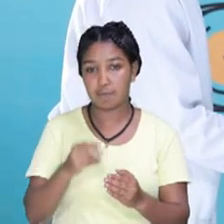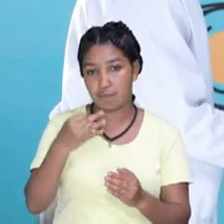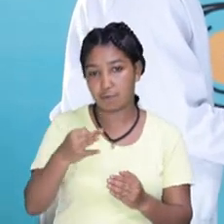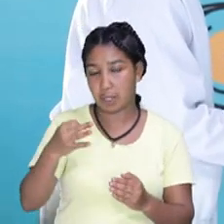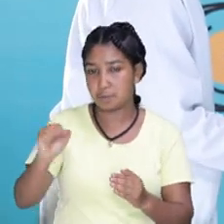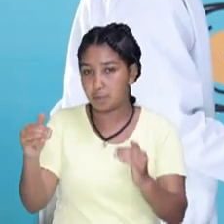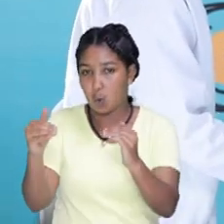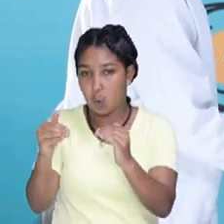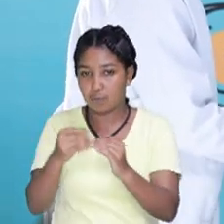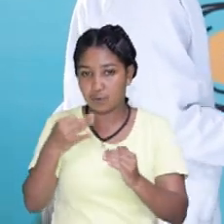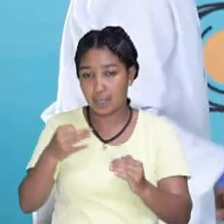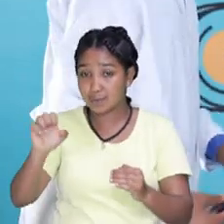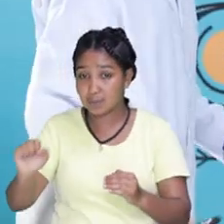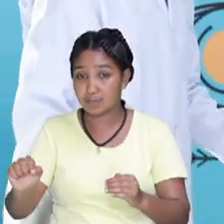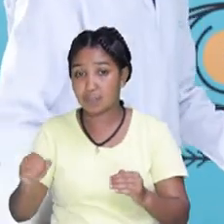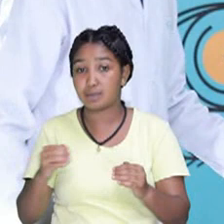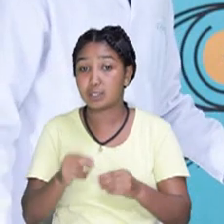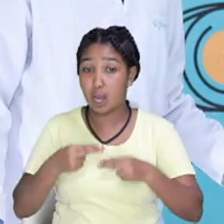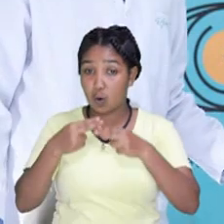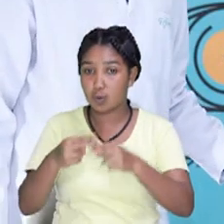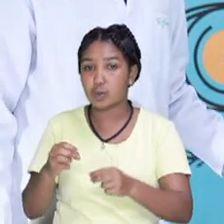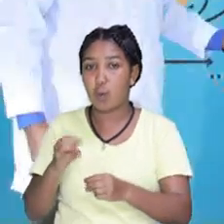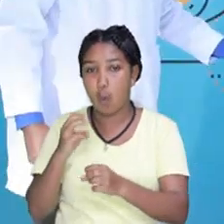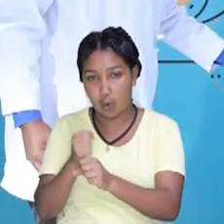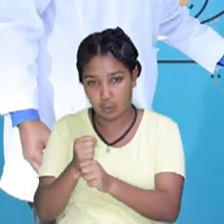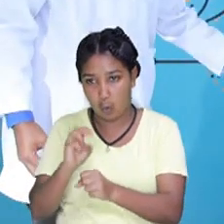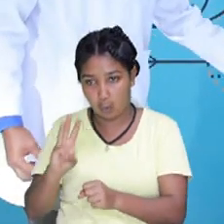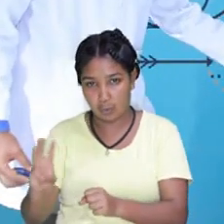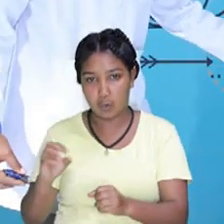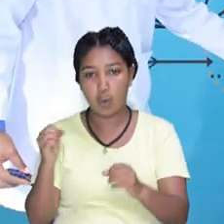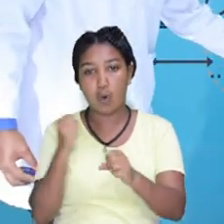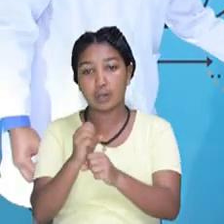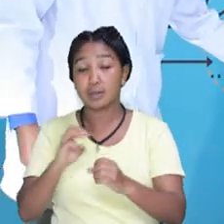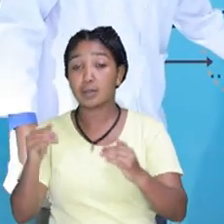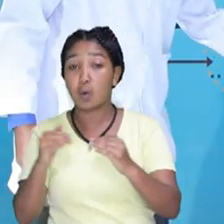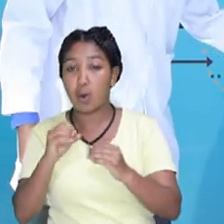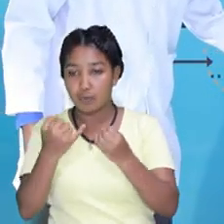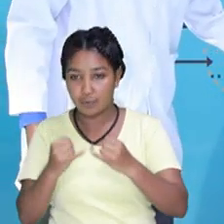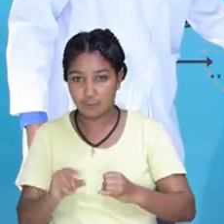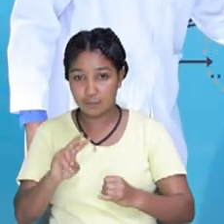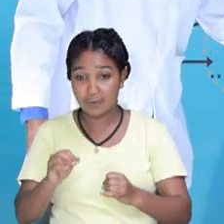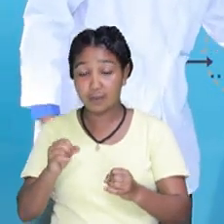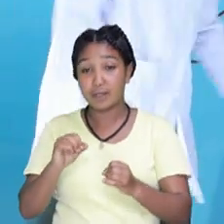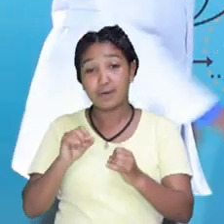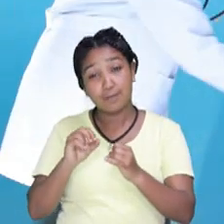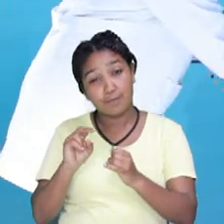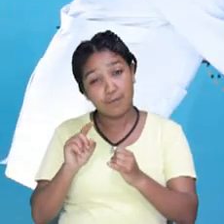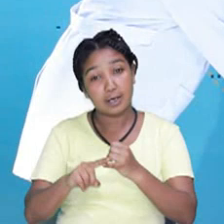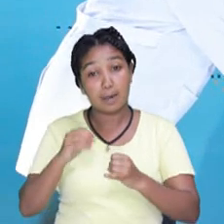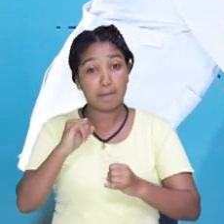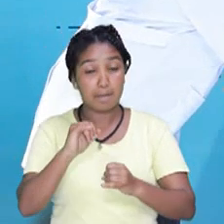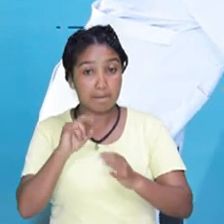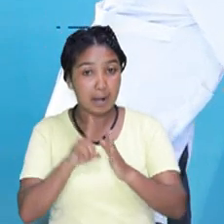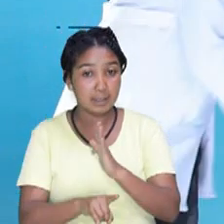times displacement, and force times displacement is known as work. And work is equals to 1 over 2 mv final squared minus